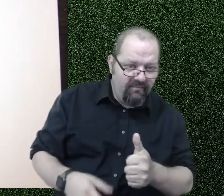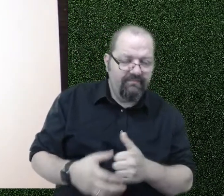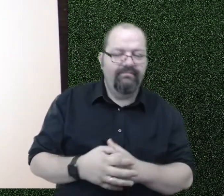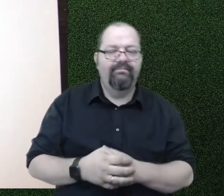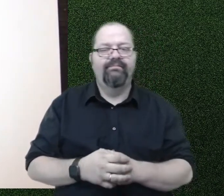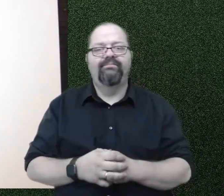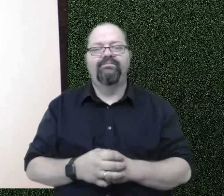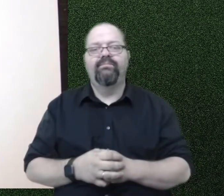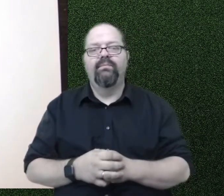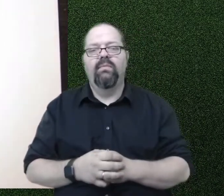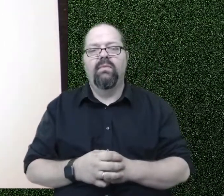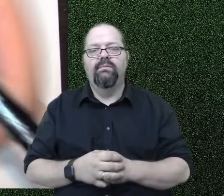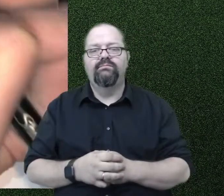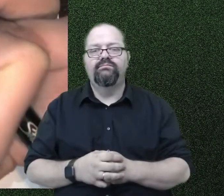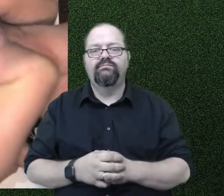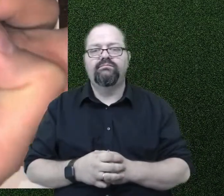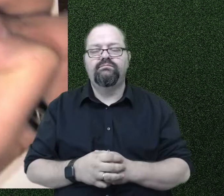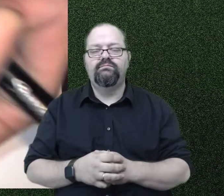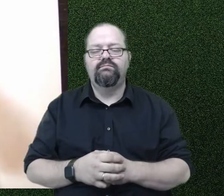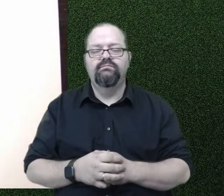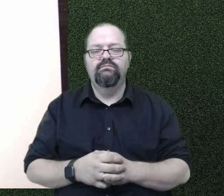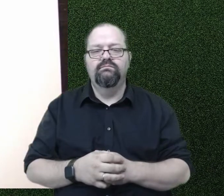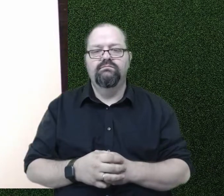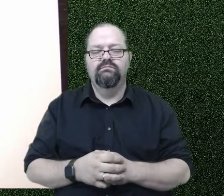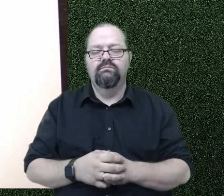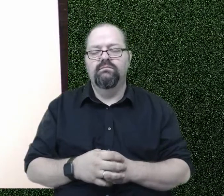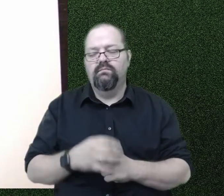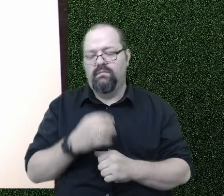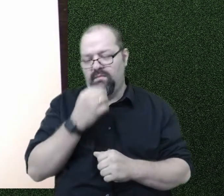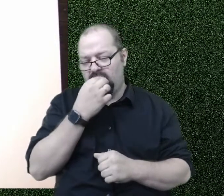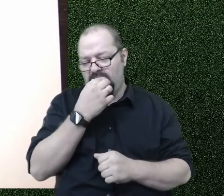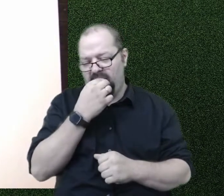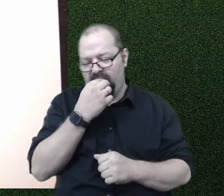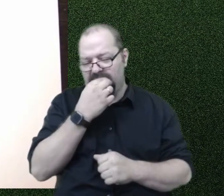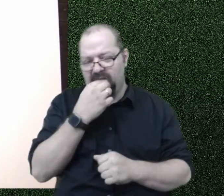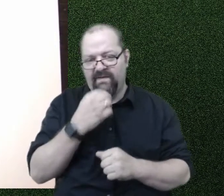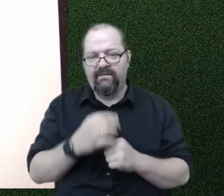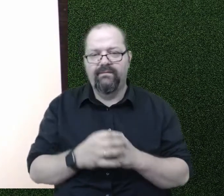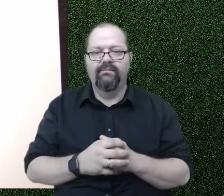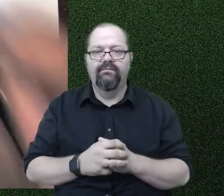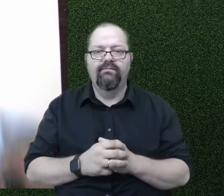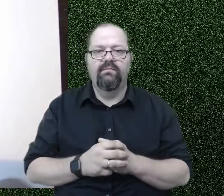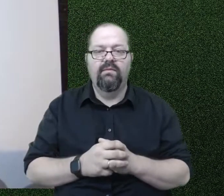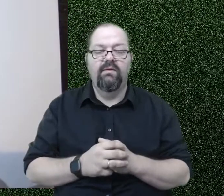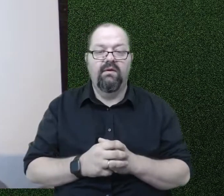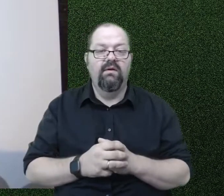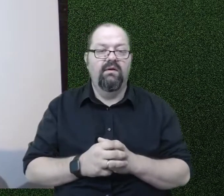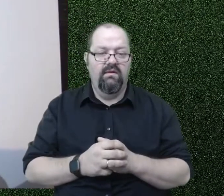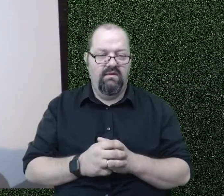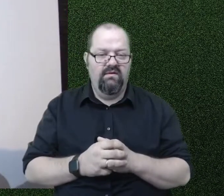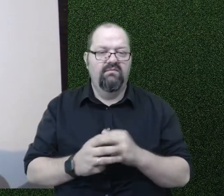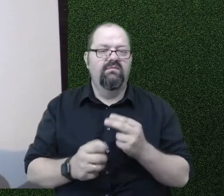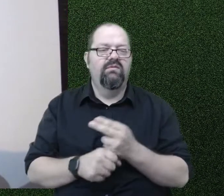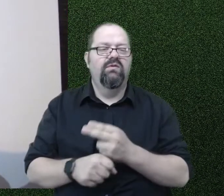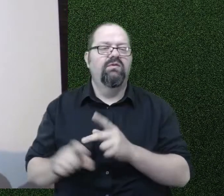We want to determine if two vectors are parallel. We'll be able to do this.